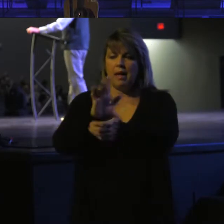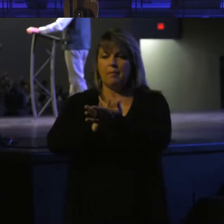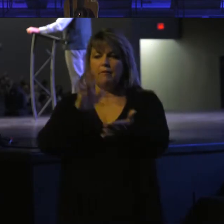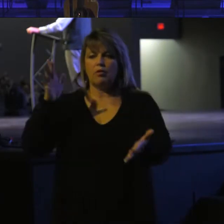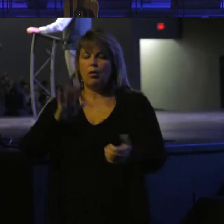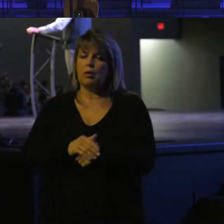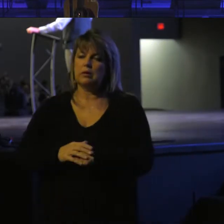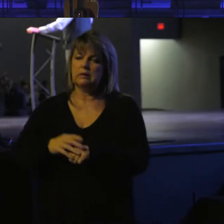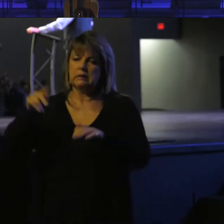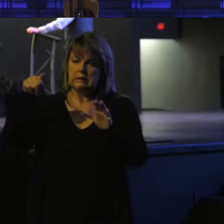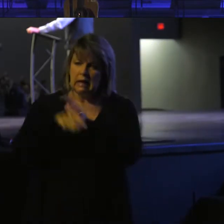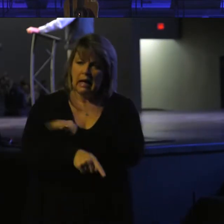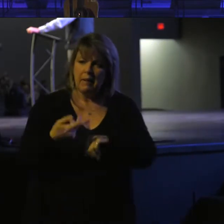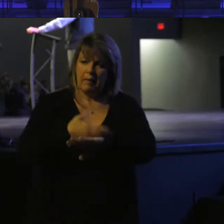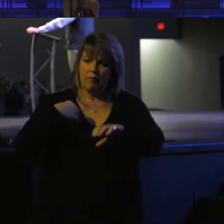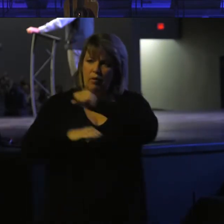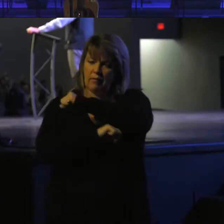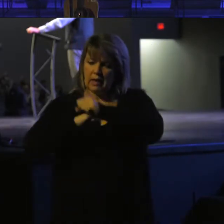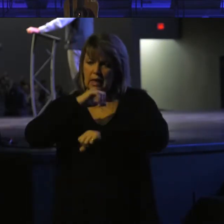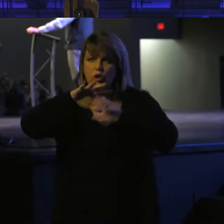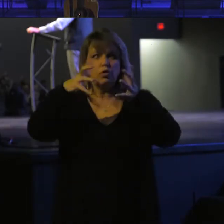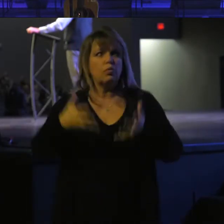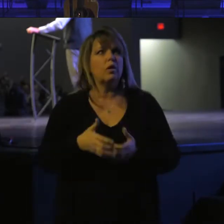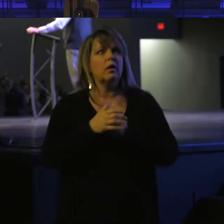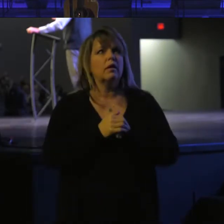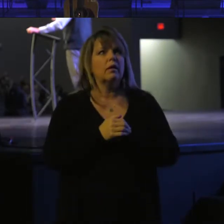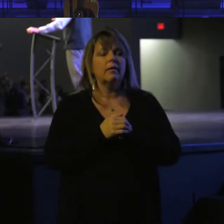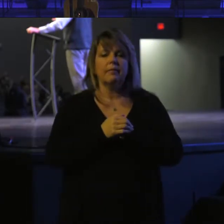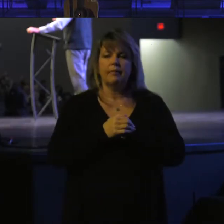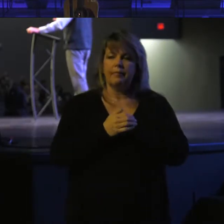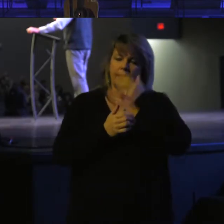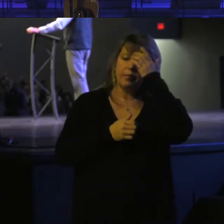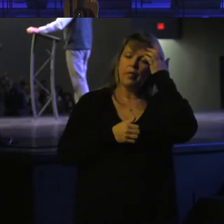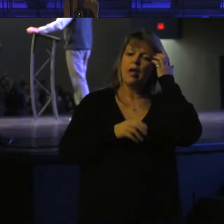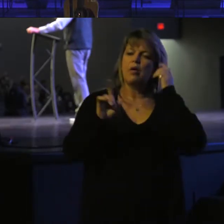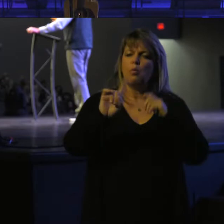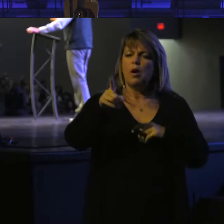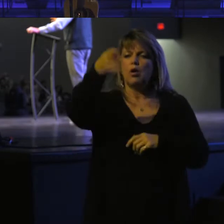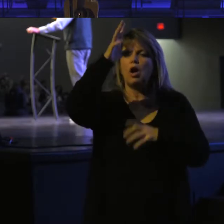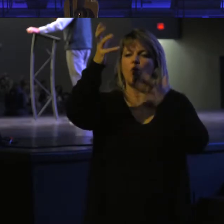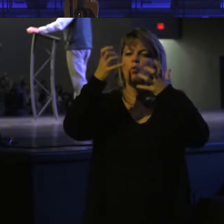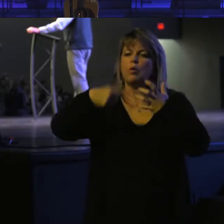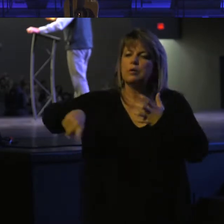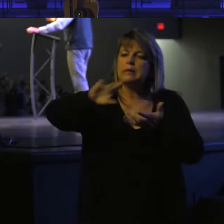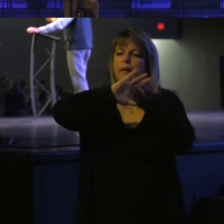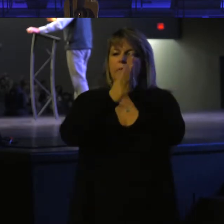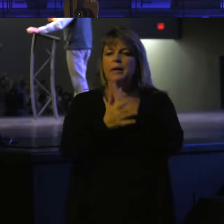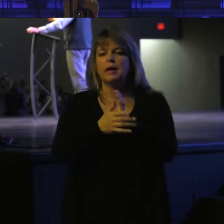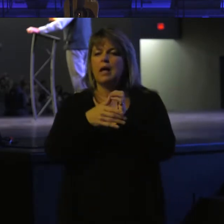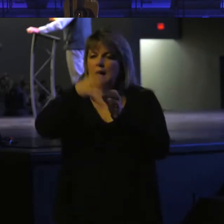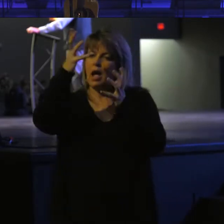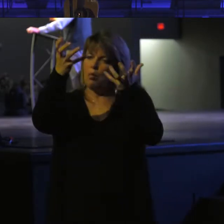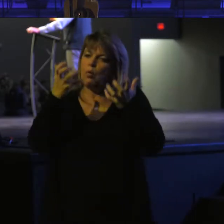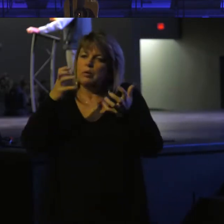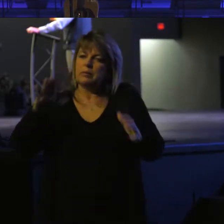slain before the foundations of the world. They're where God wants them to be because God desires them to be in his